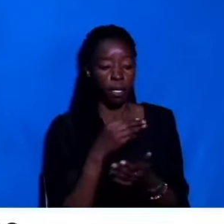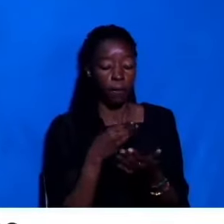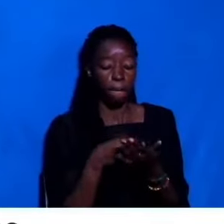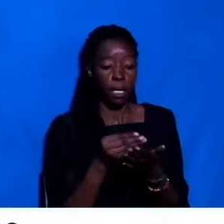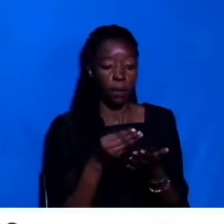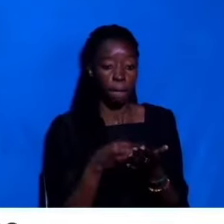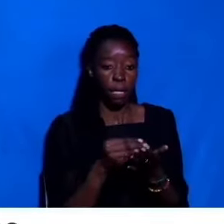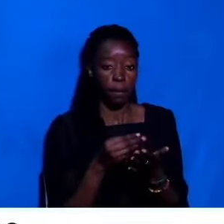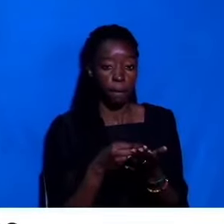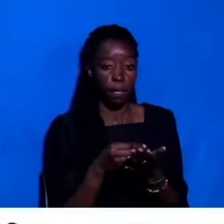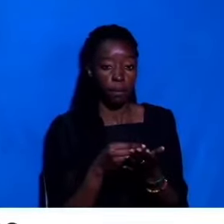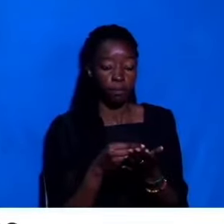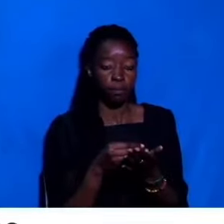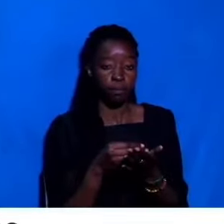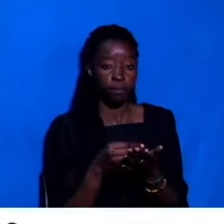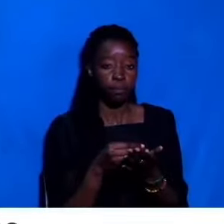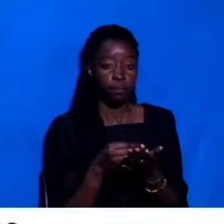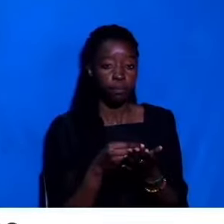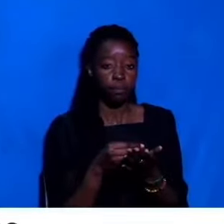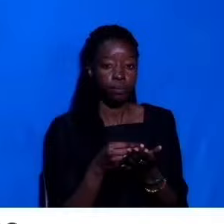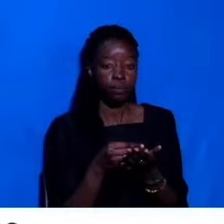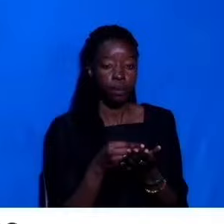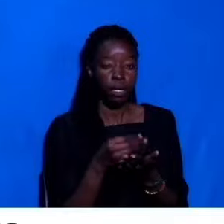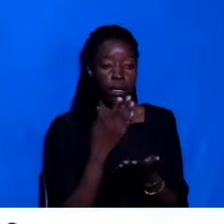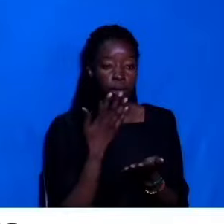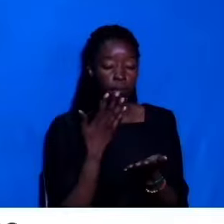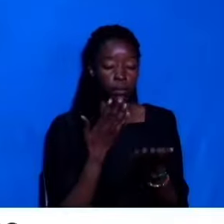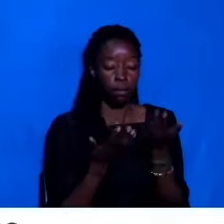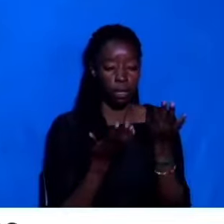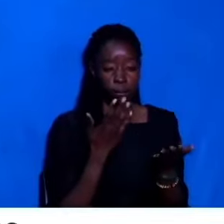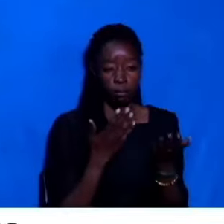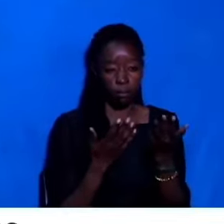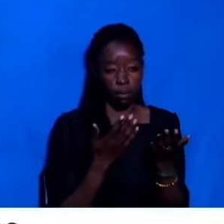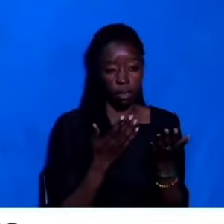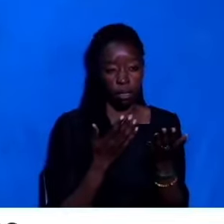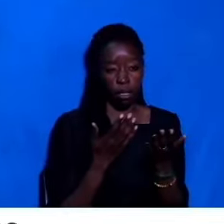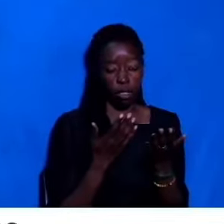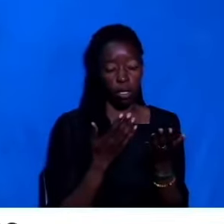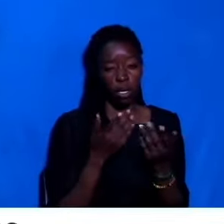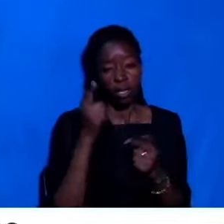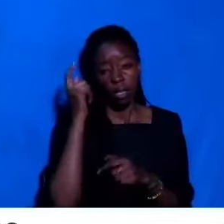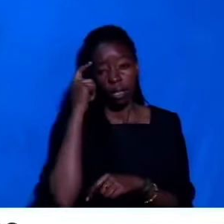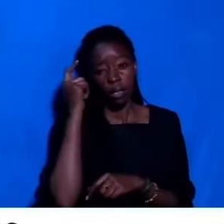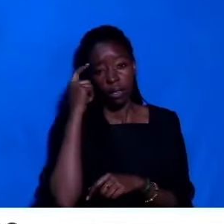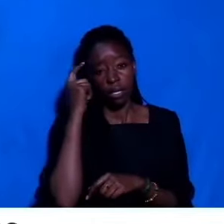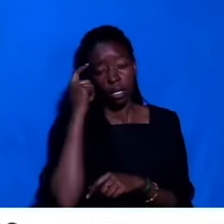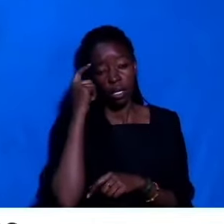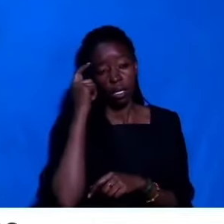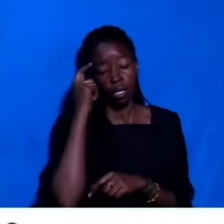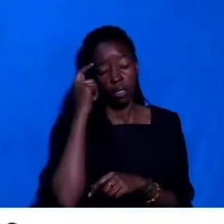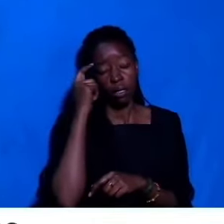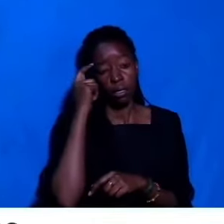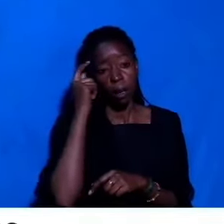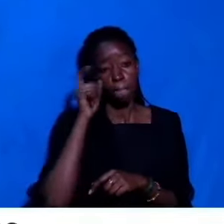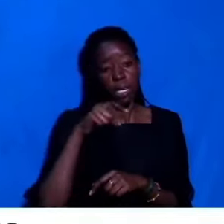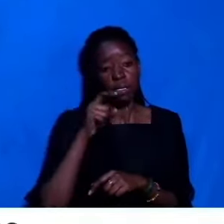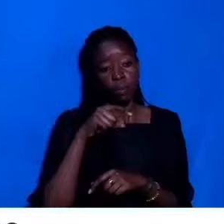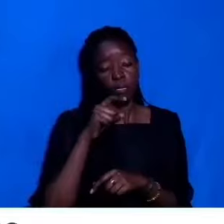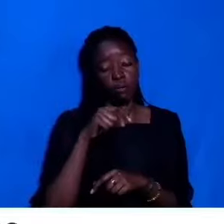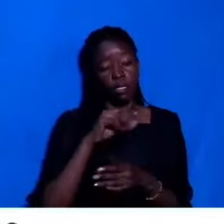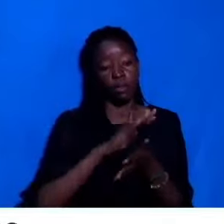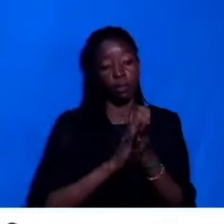jobs. Has it ever occurred to you that you need to acknowledge that, let alone